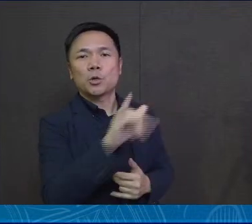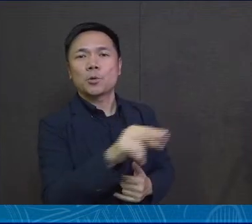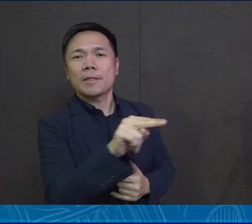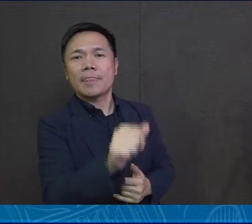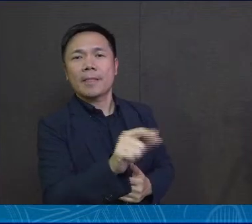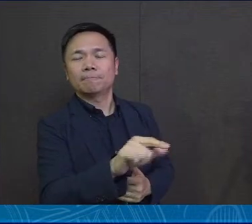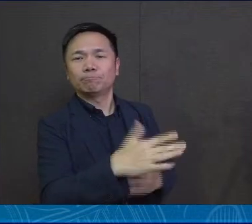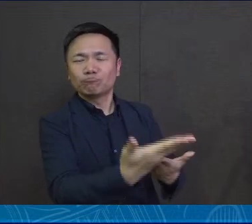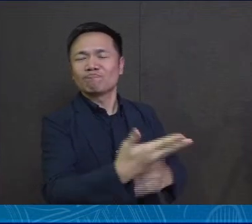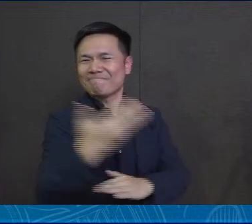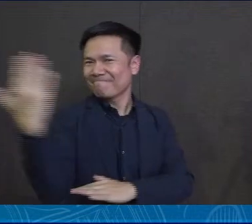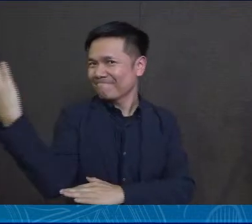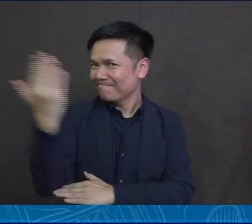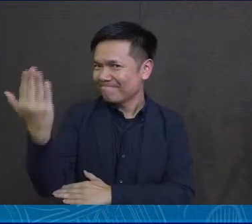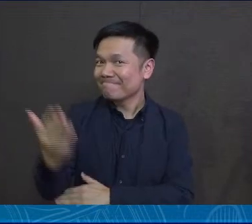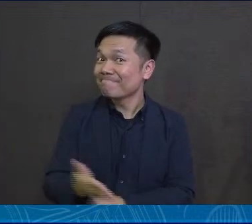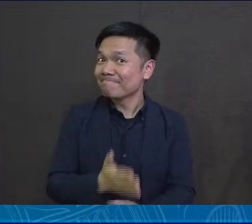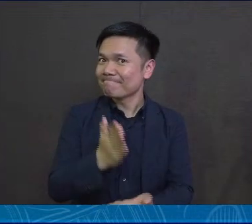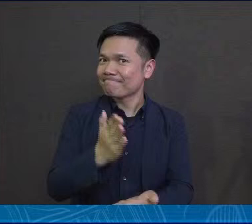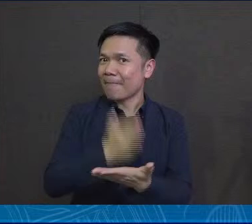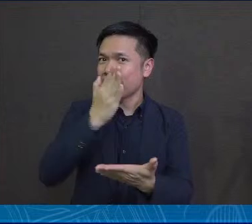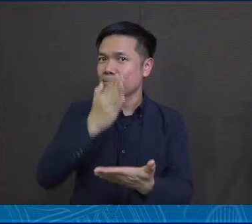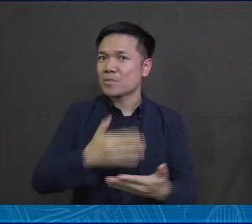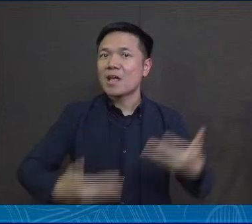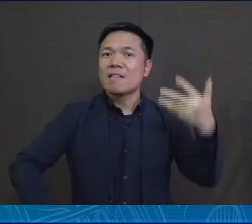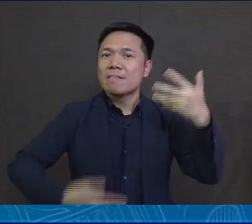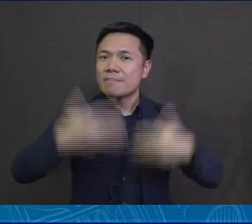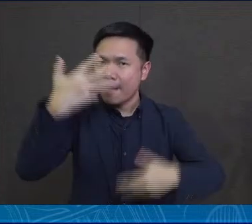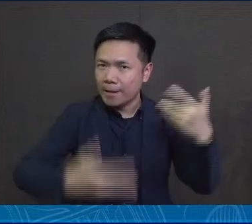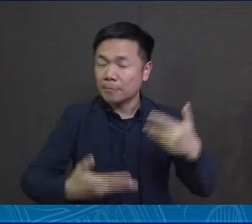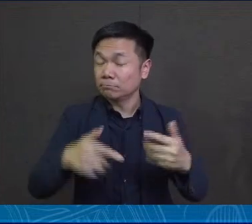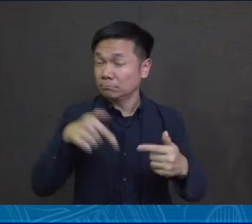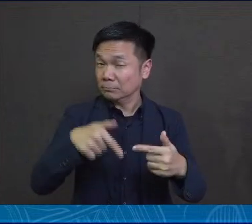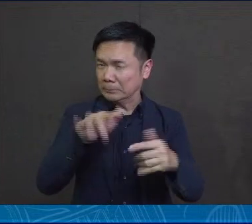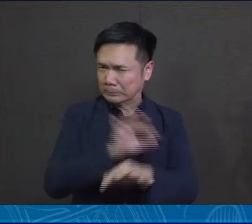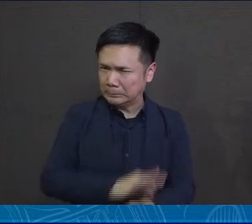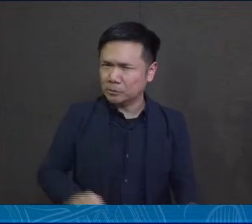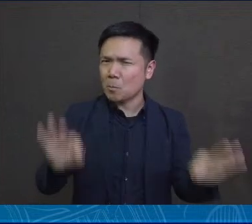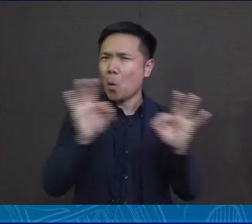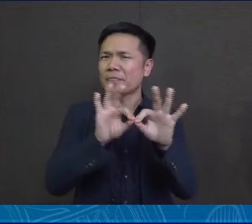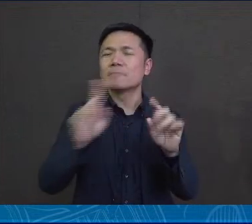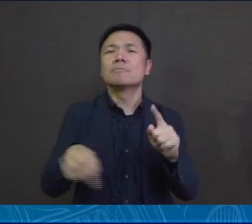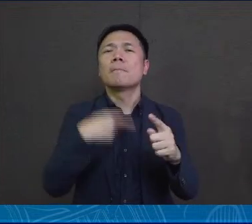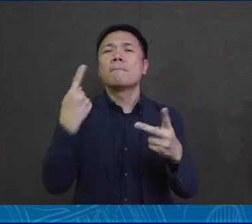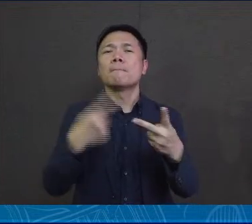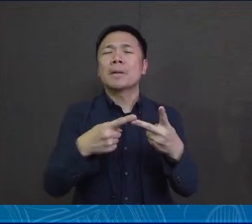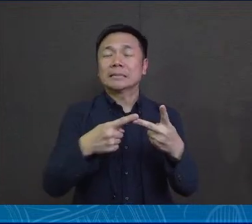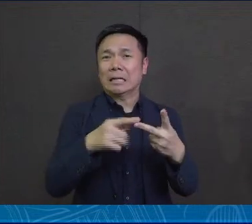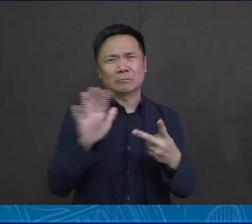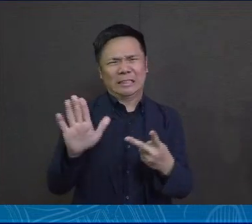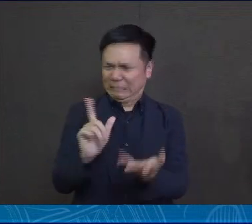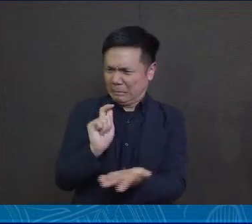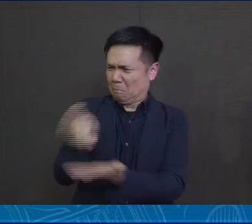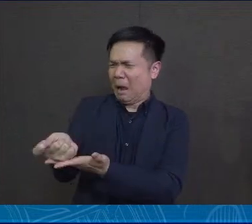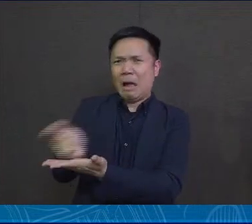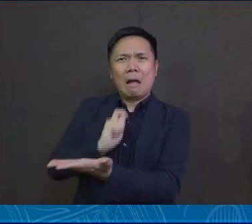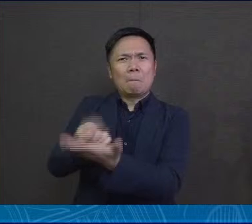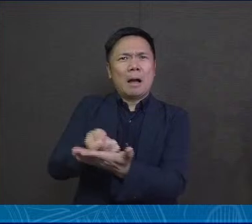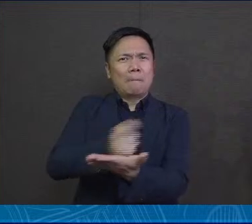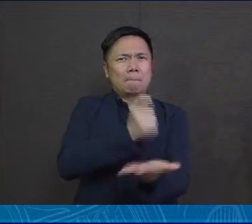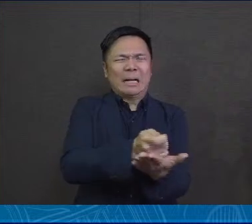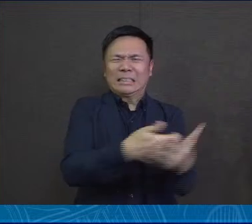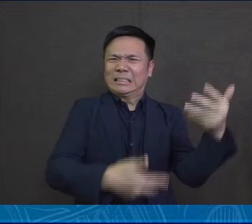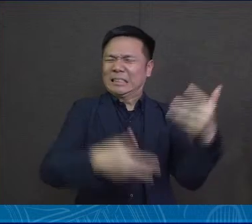further reaffirmation of the importance of data, but also key challenges in regards to affordability,